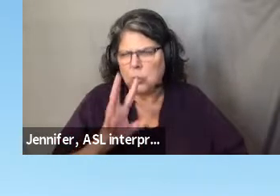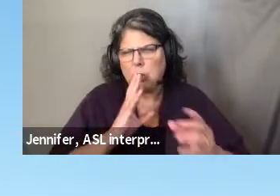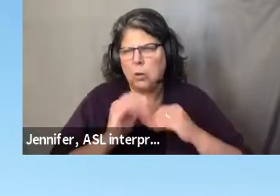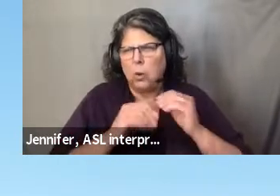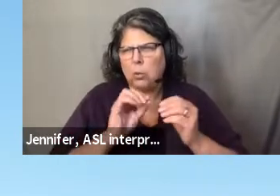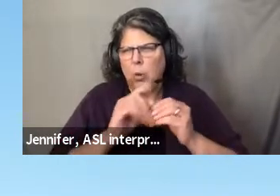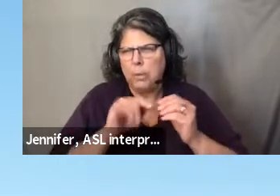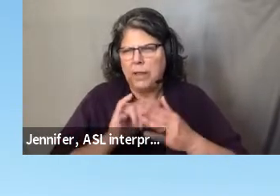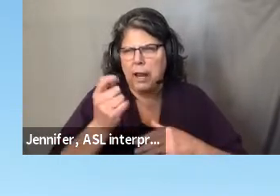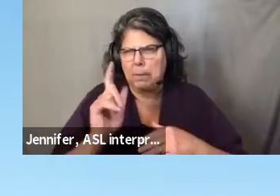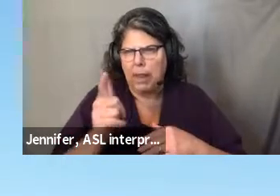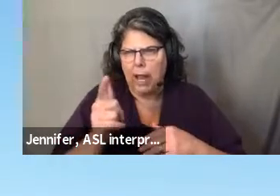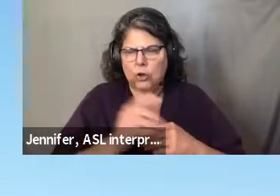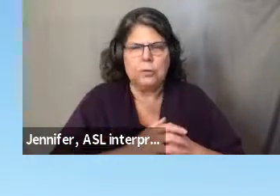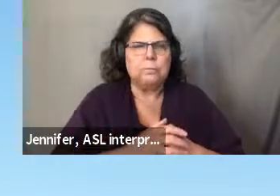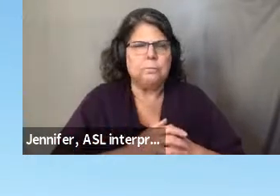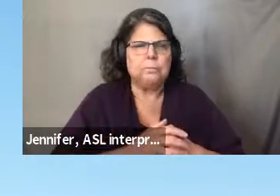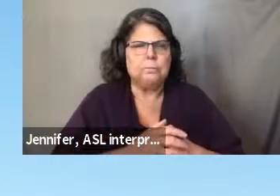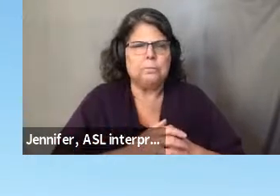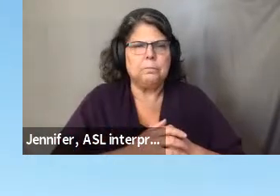So after